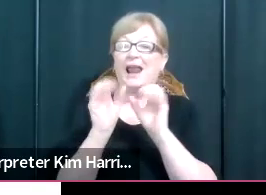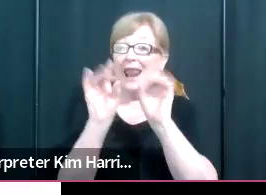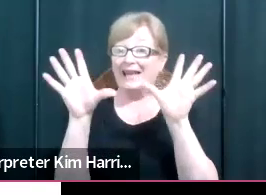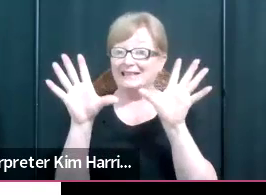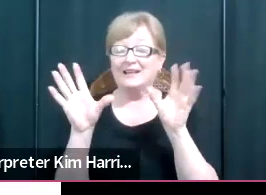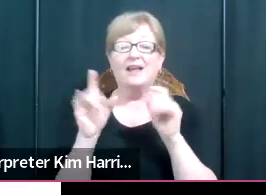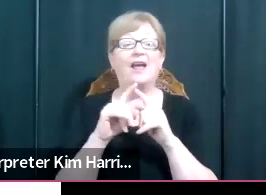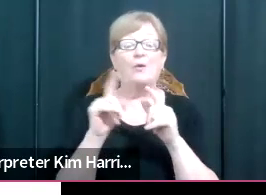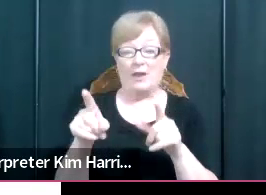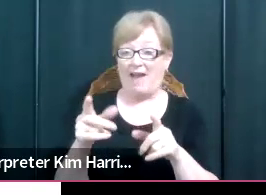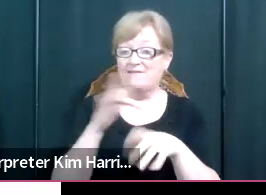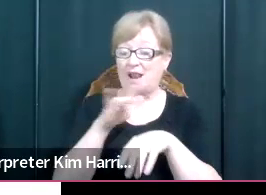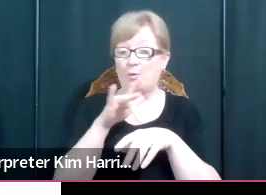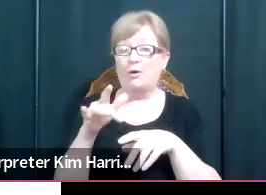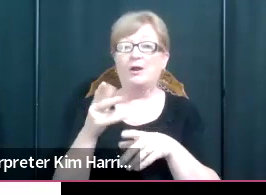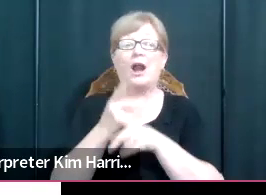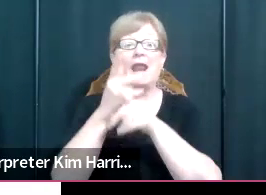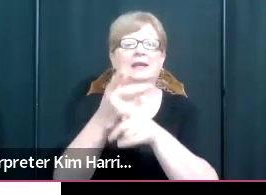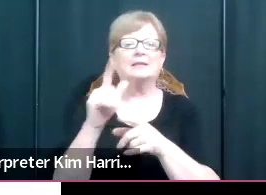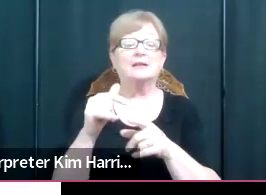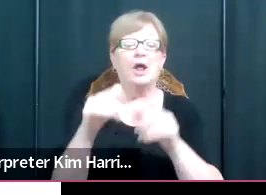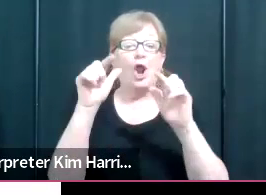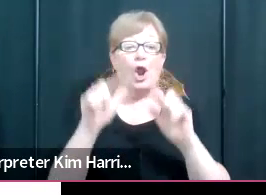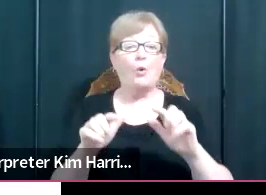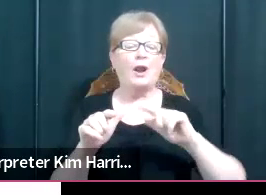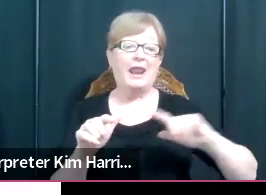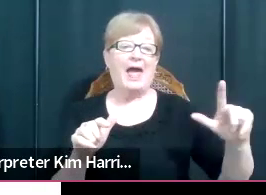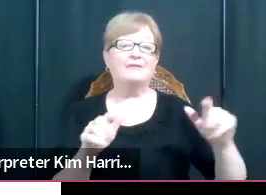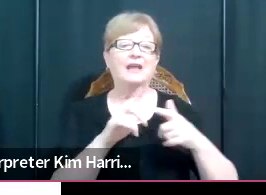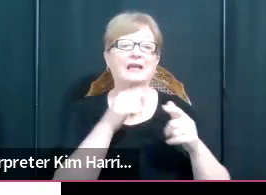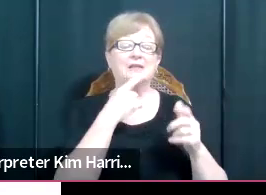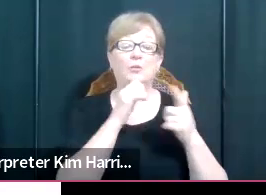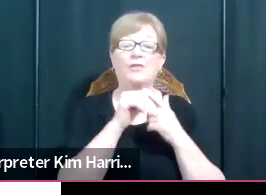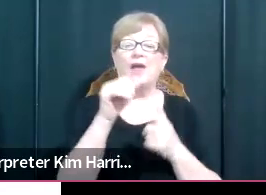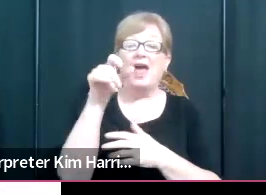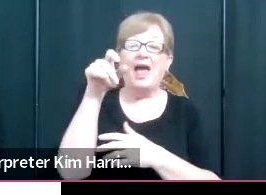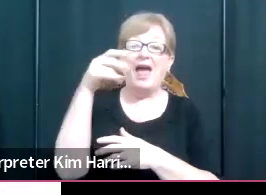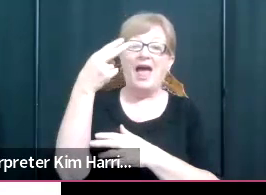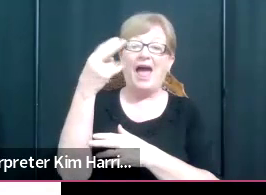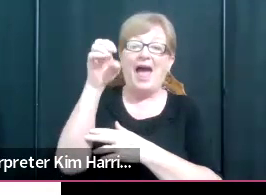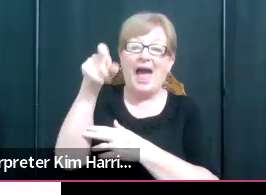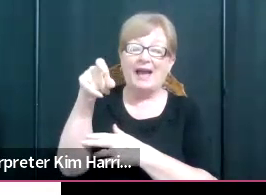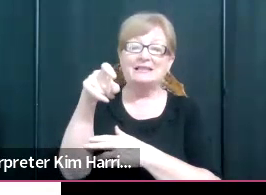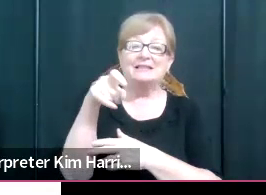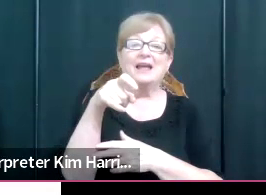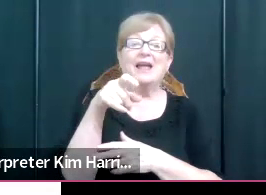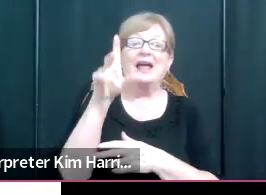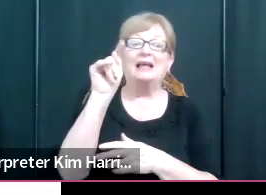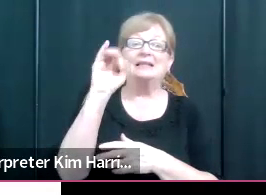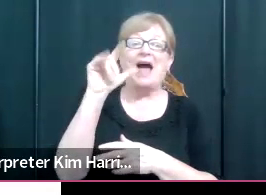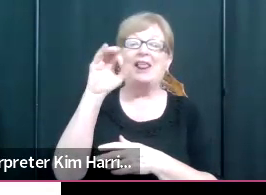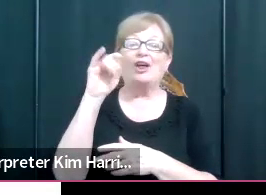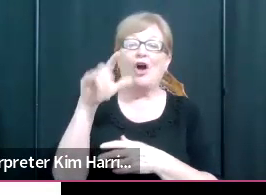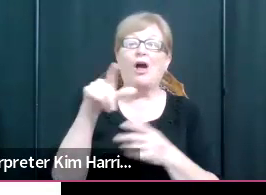in our lending library. The picture in the lower left-hand corner here with the hexagonal tiles, though, I'm going to let Erin talk about